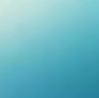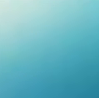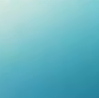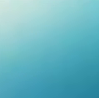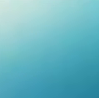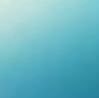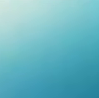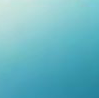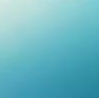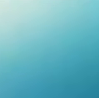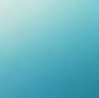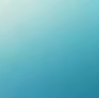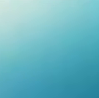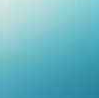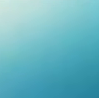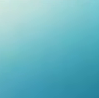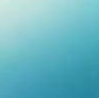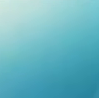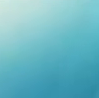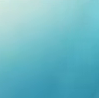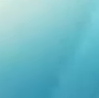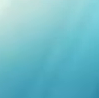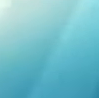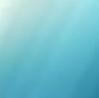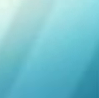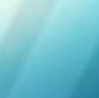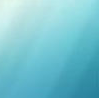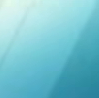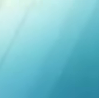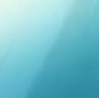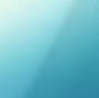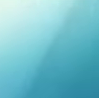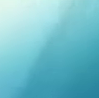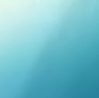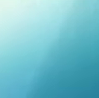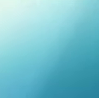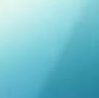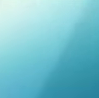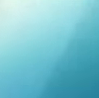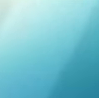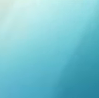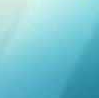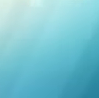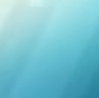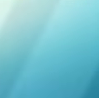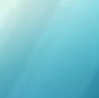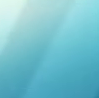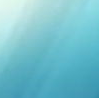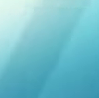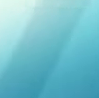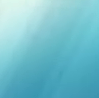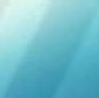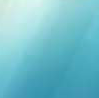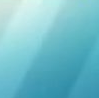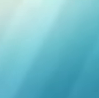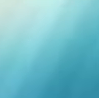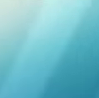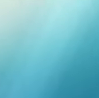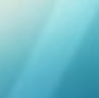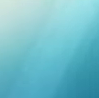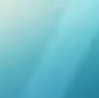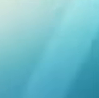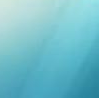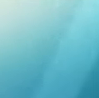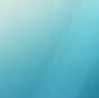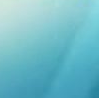their loved ones. And surely no one wants to be hated or treated badly in any society. So therefore,